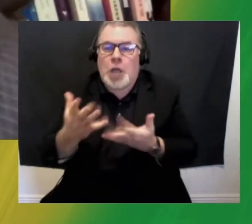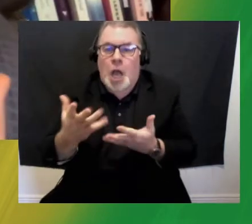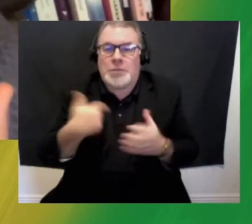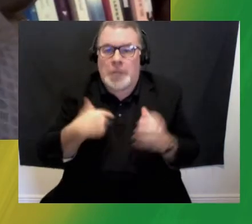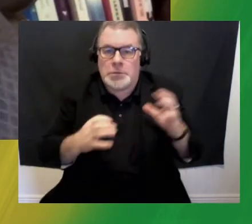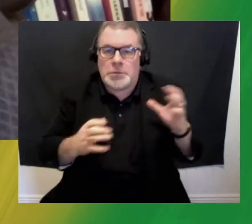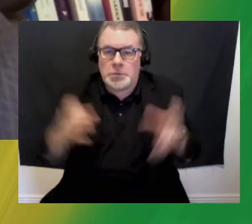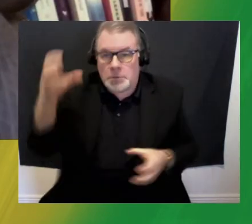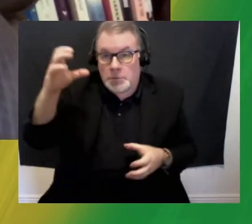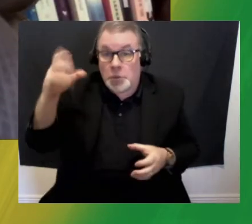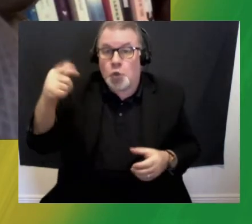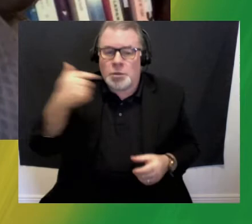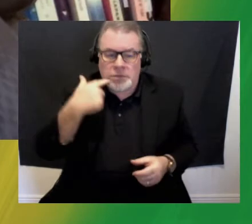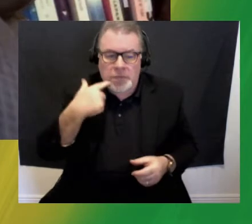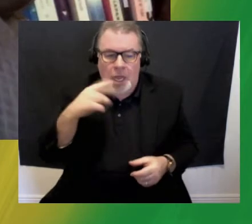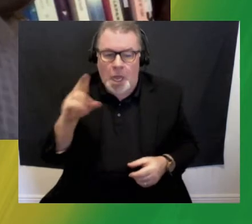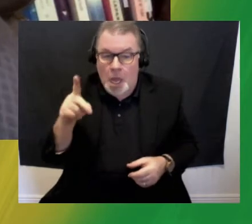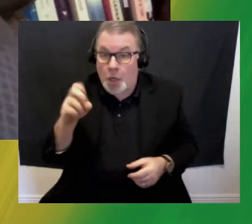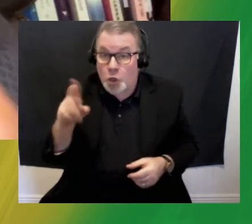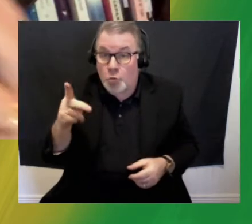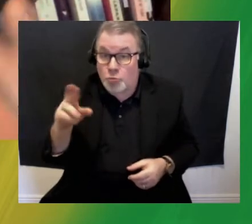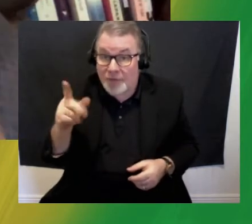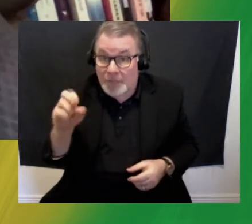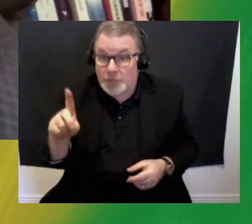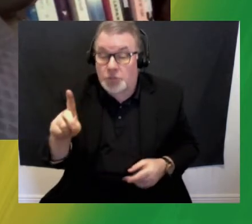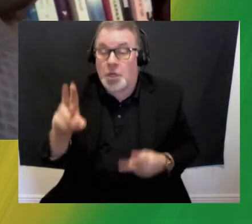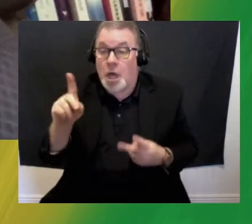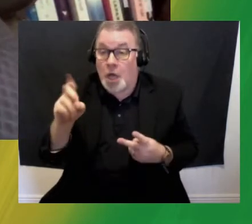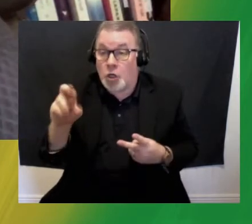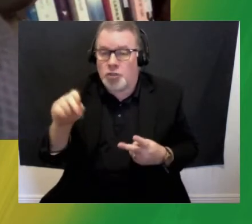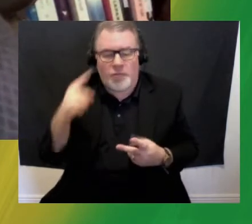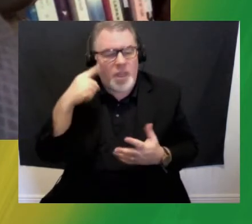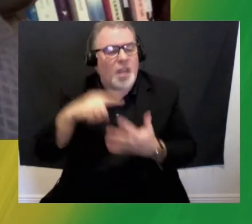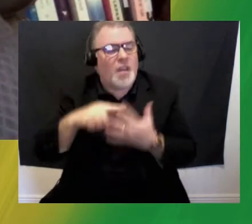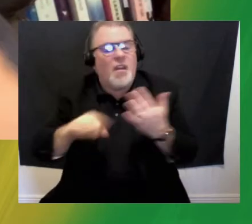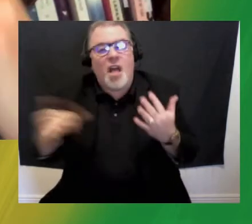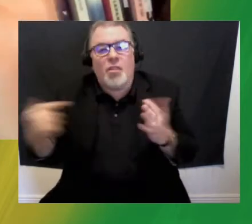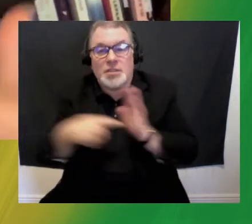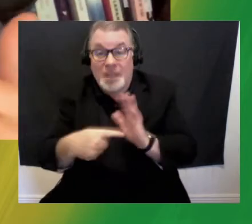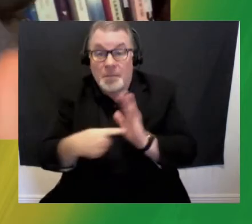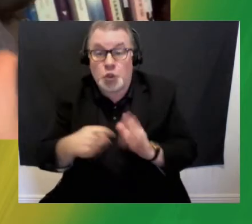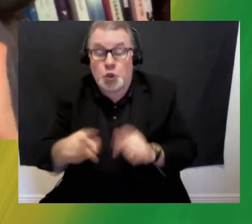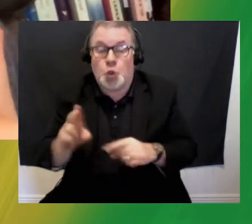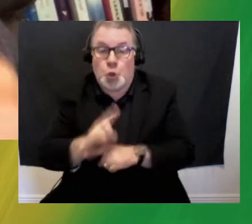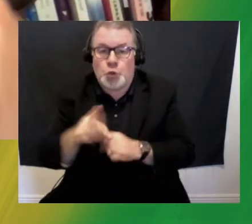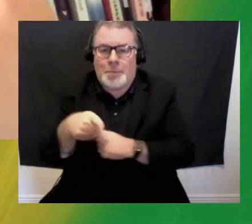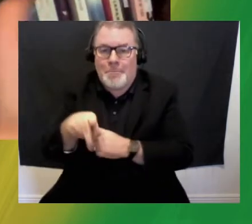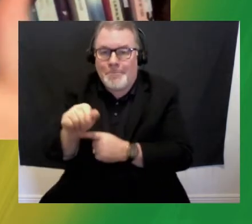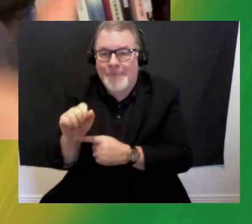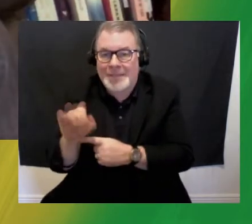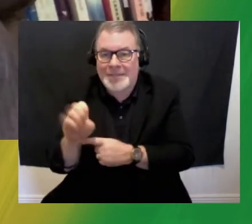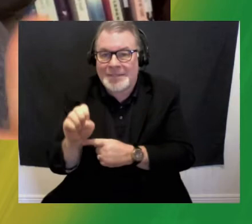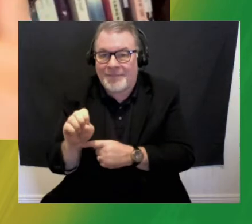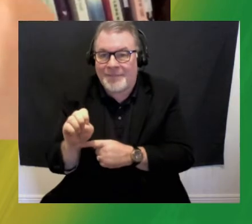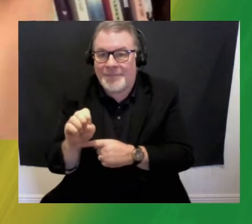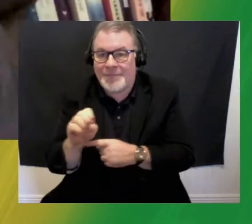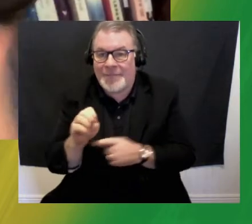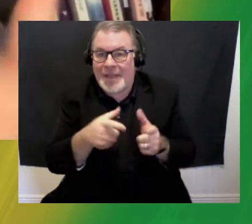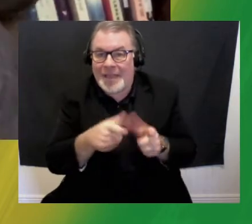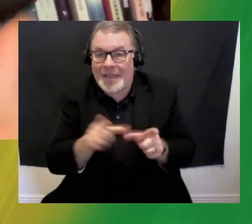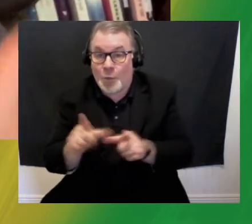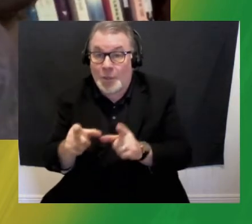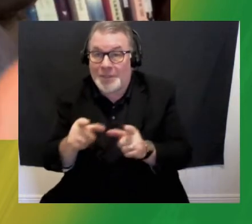say underprivileged, underserved, underrepresented, you can think of other examples, right? You're using passive language that minimizes